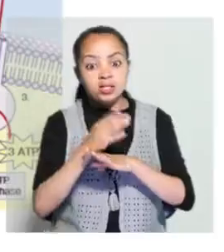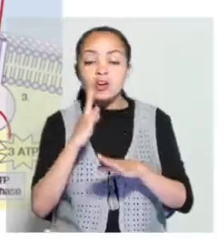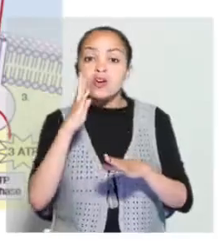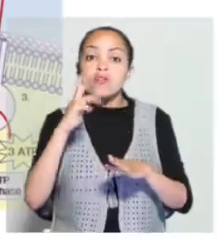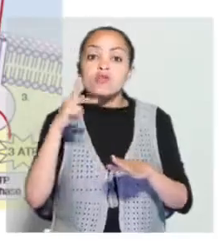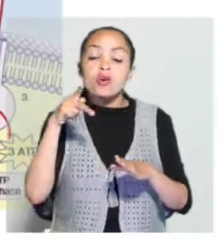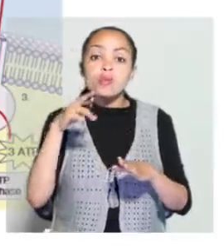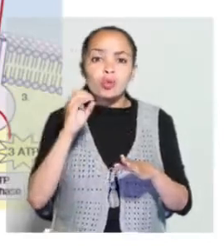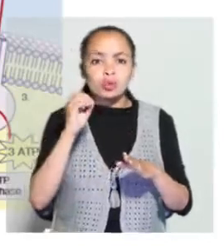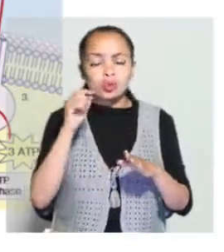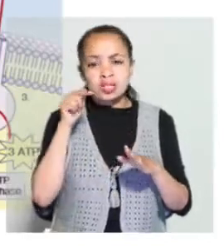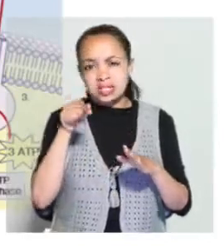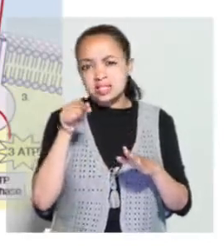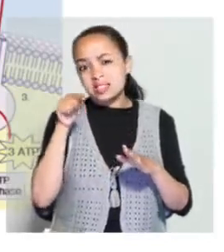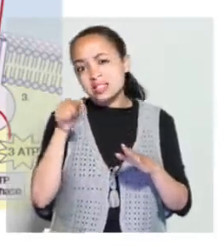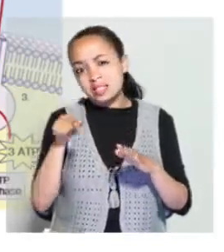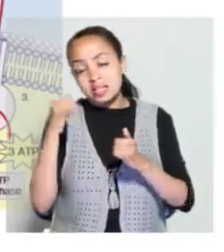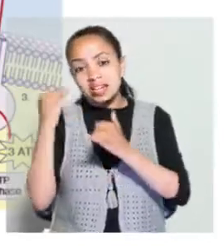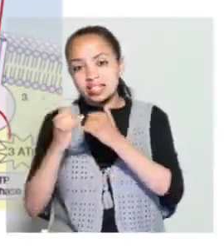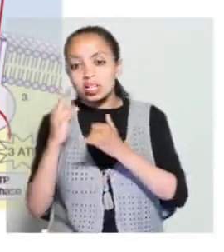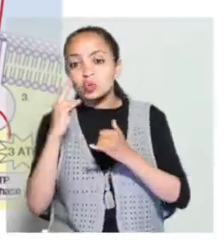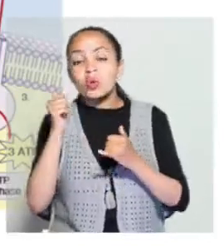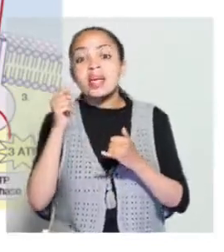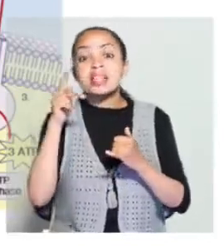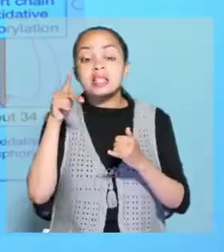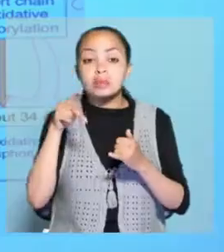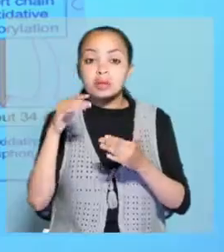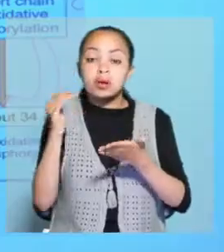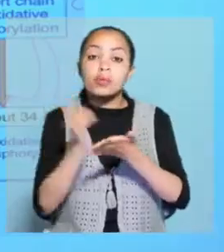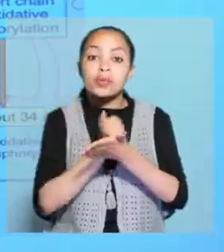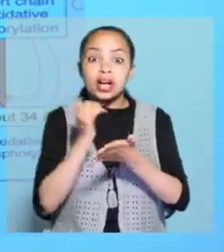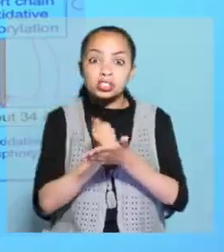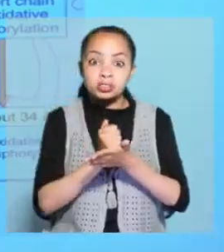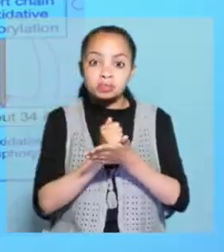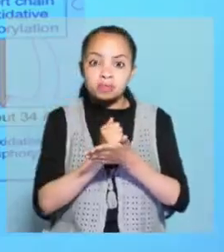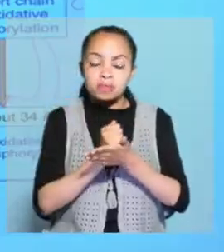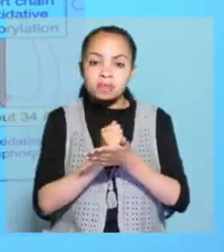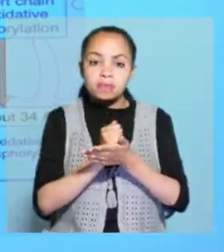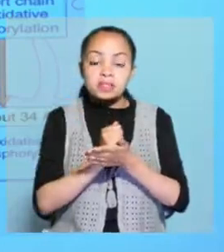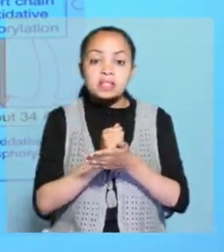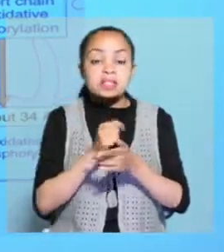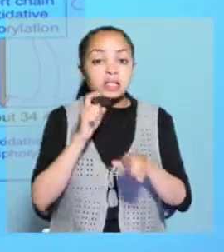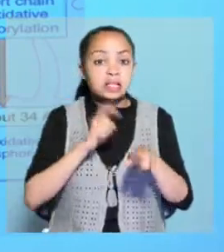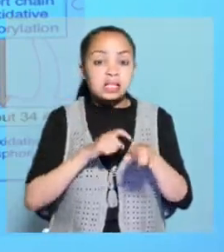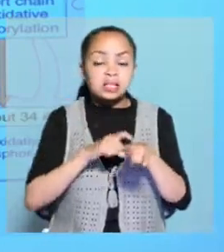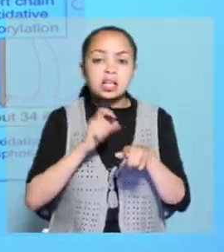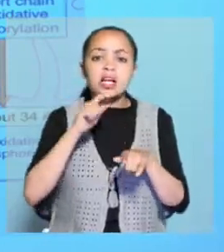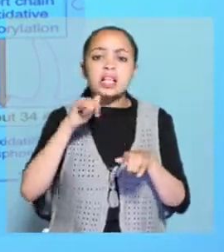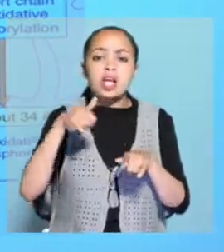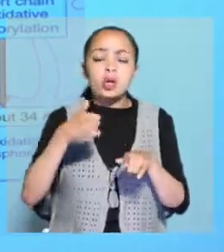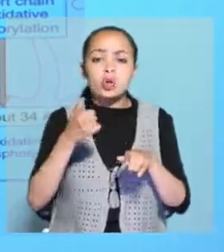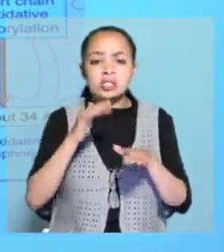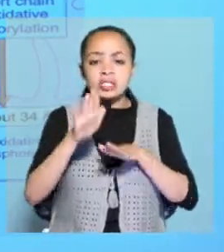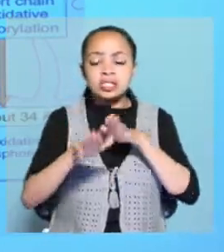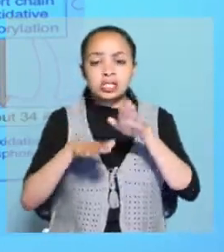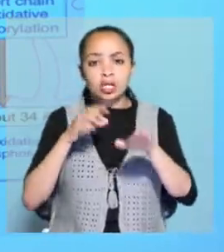protons through that of ATP synthesis and results 2 ATP molecule production. During glycolysis step, when